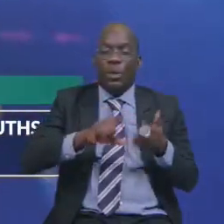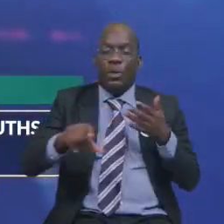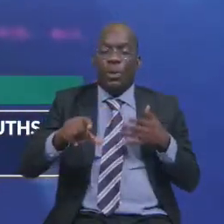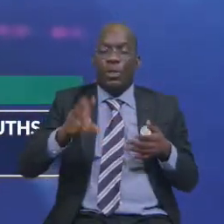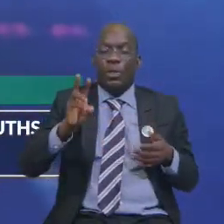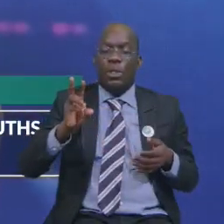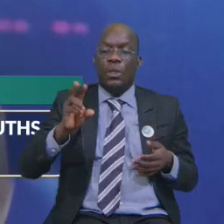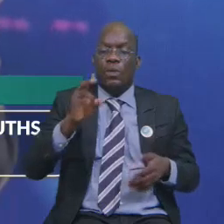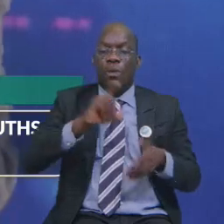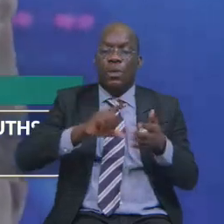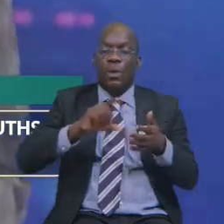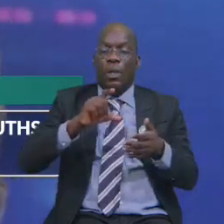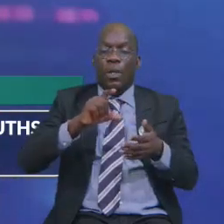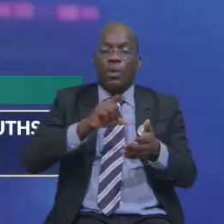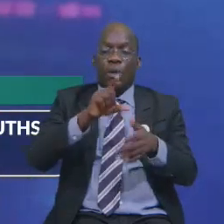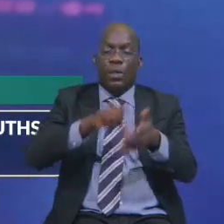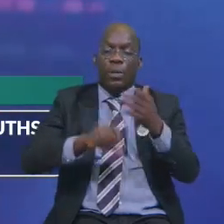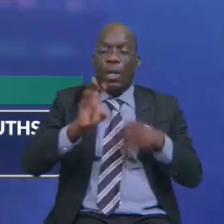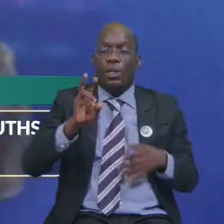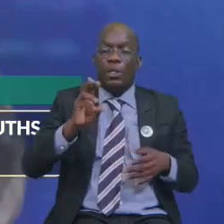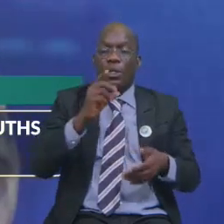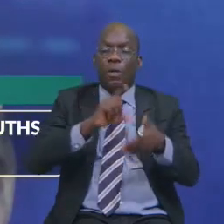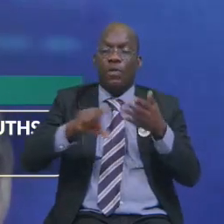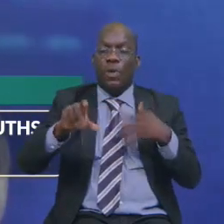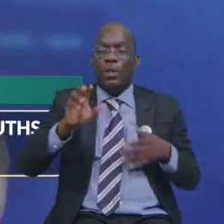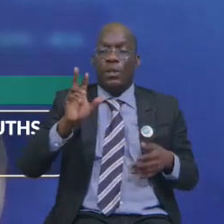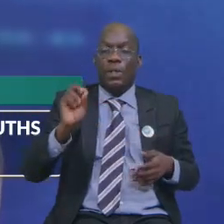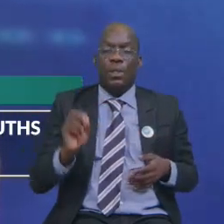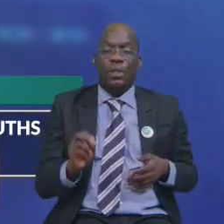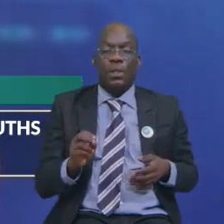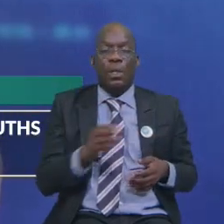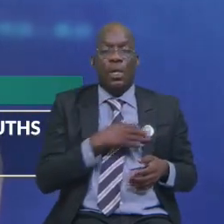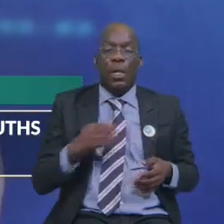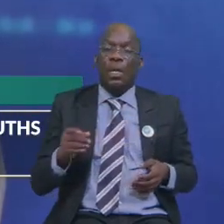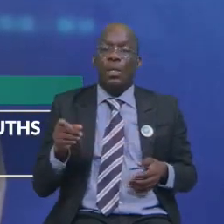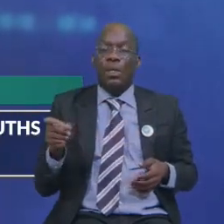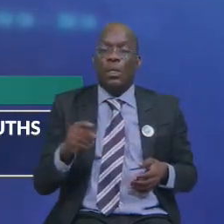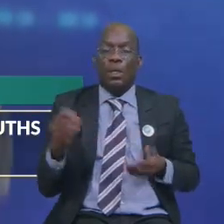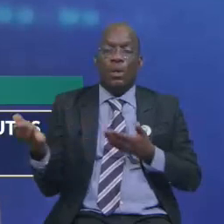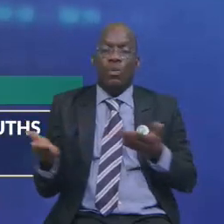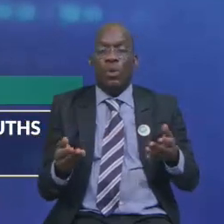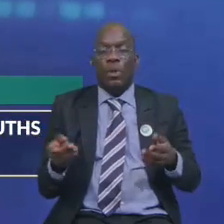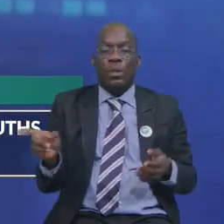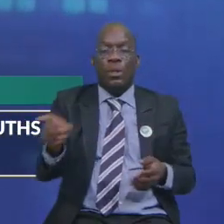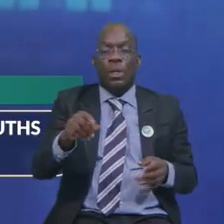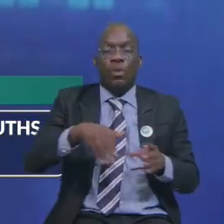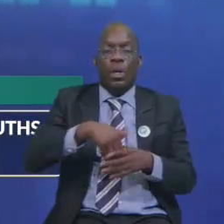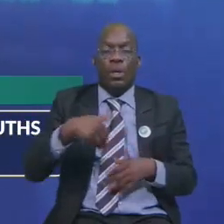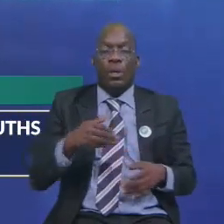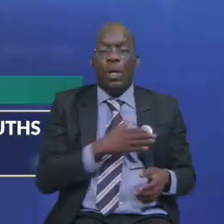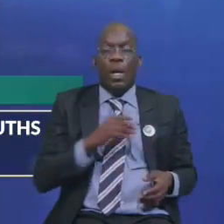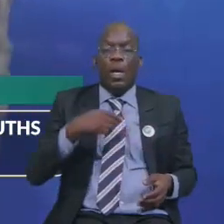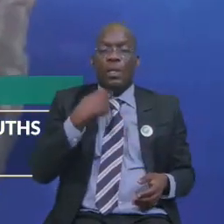chapter 16, verse 30, it says, and he brought them out and said,